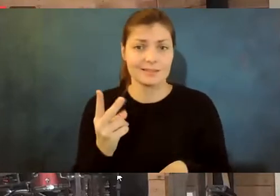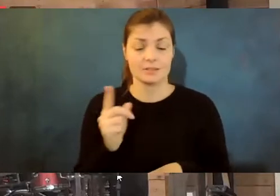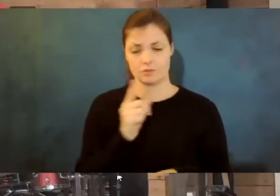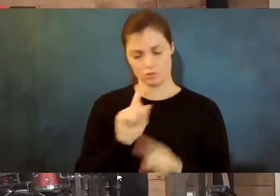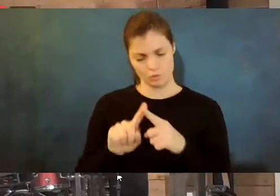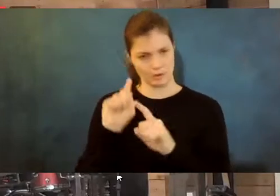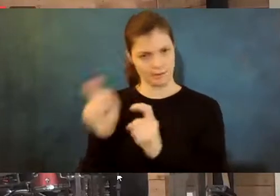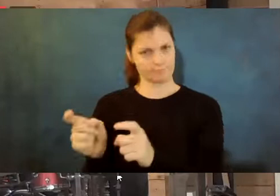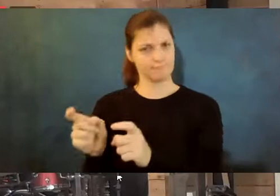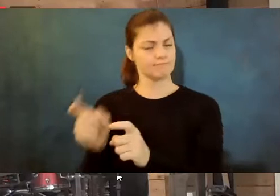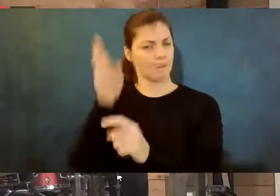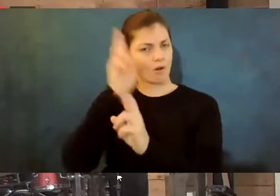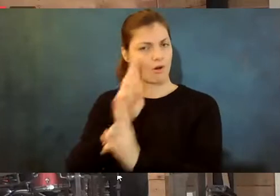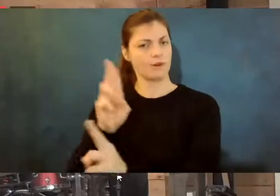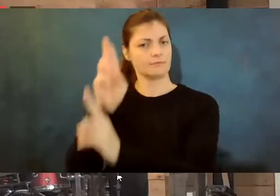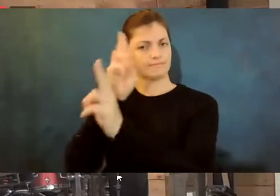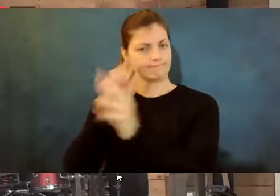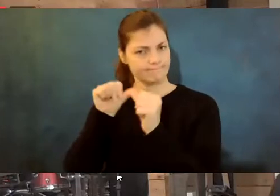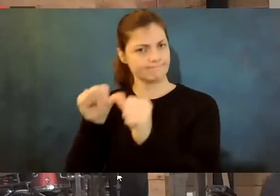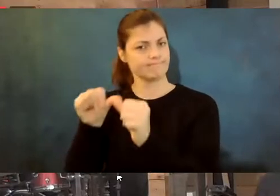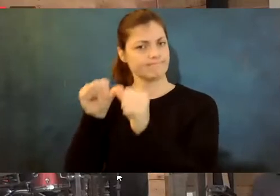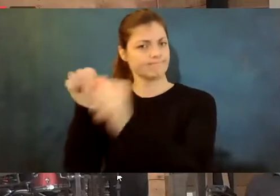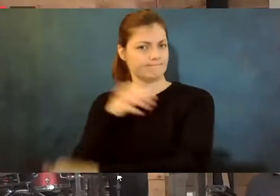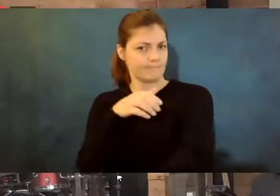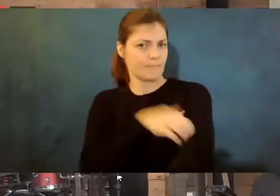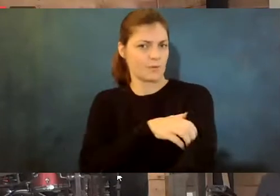and everlasting power. Amen.